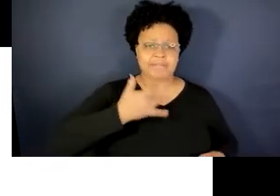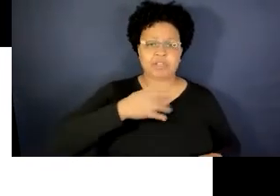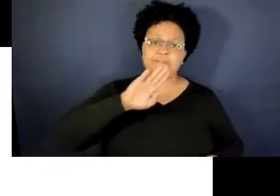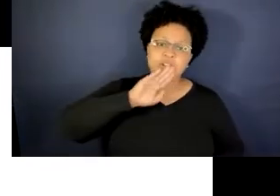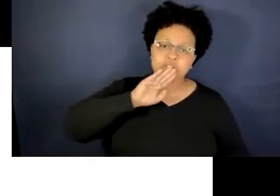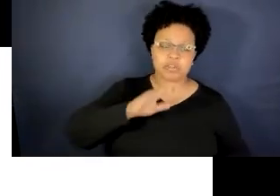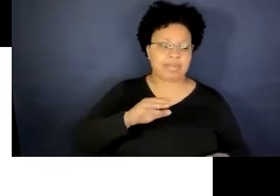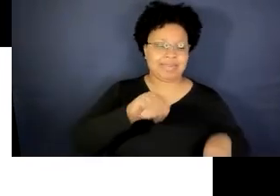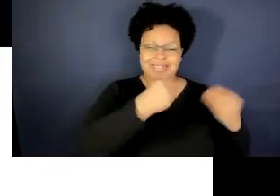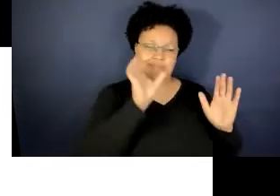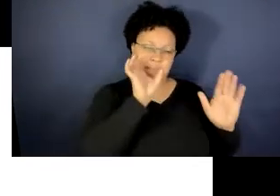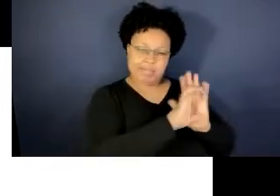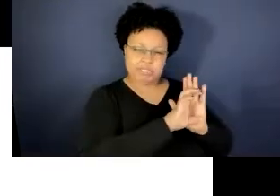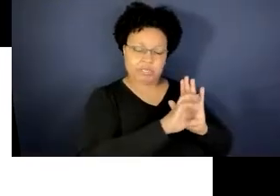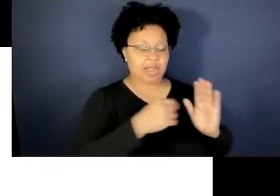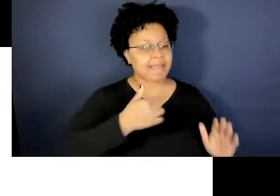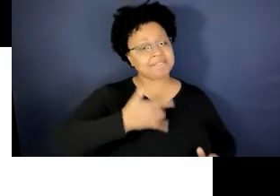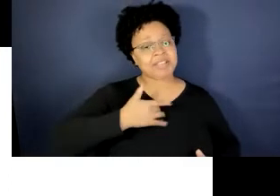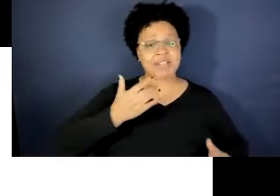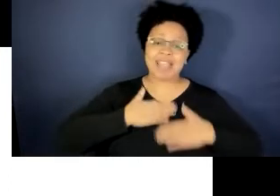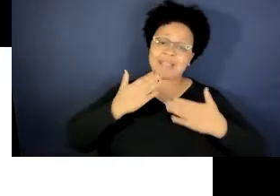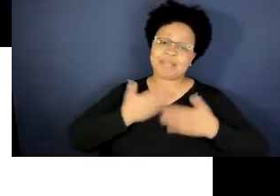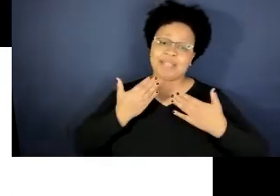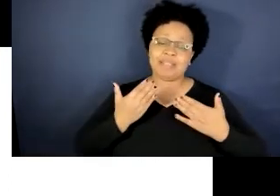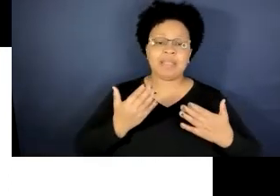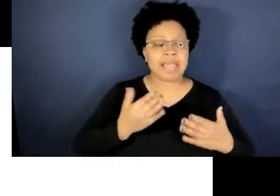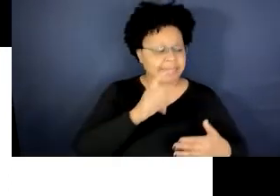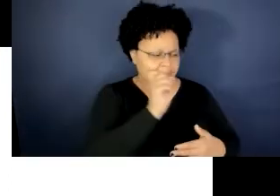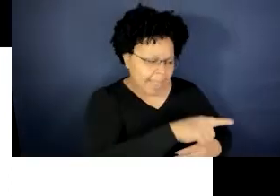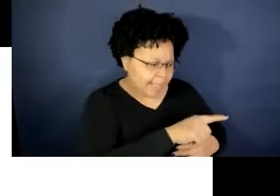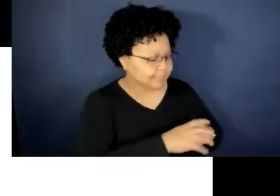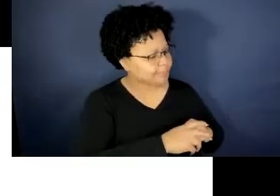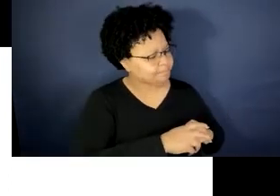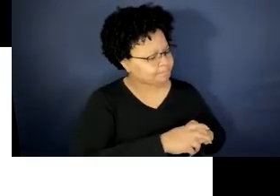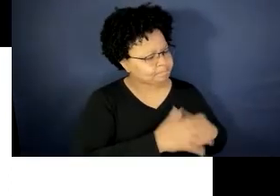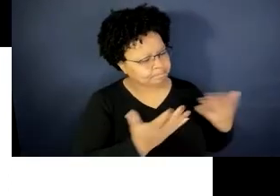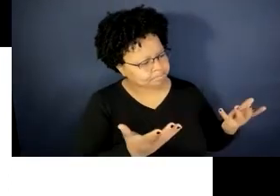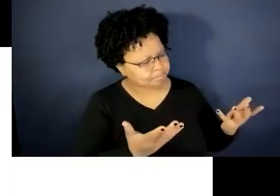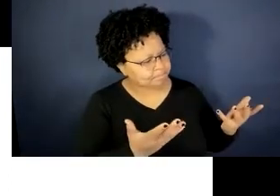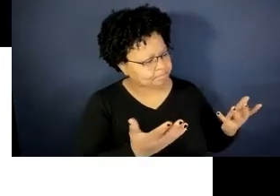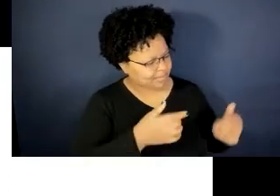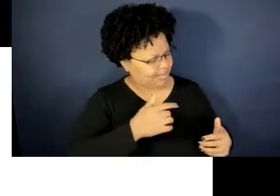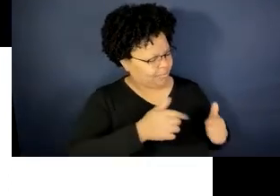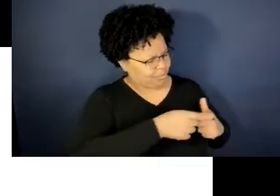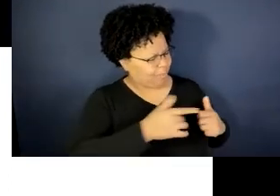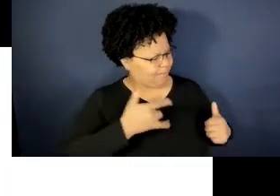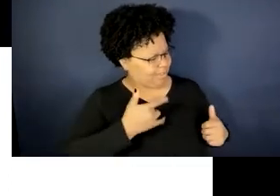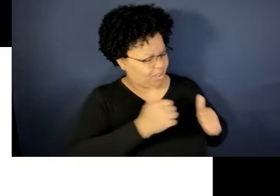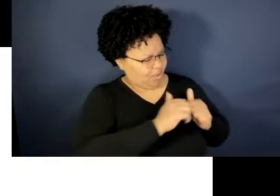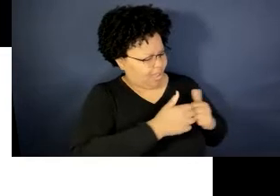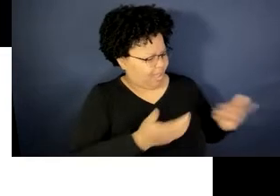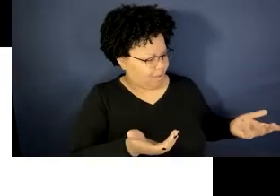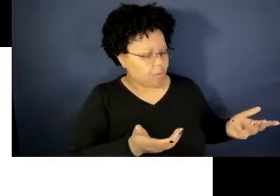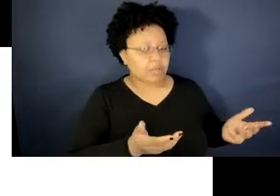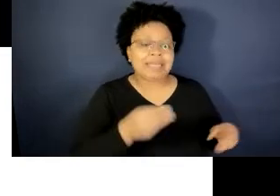giving you pictures. I feel happy. I feel, and then asking them how, you know, how they feel. When you give them